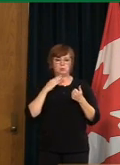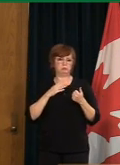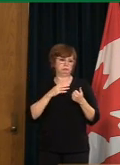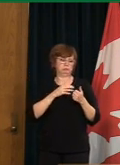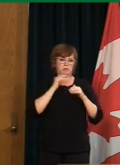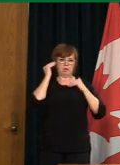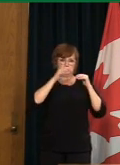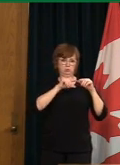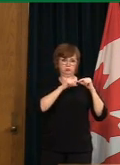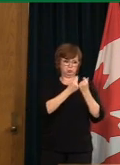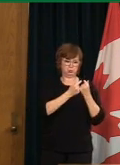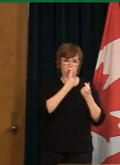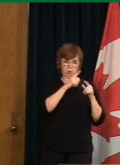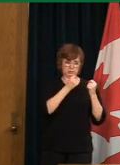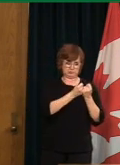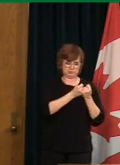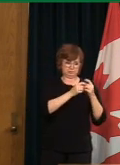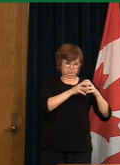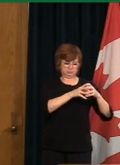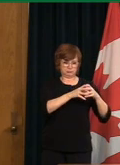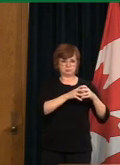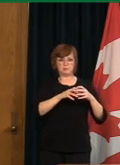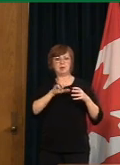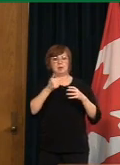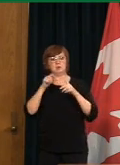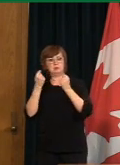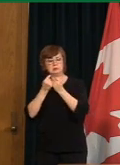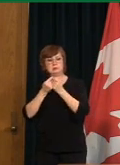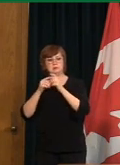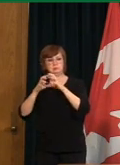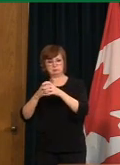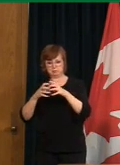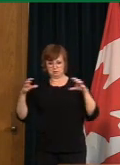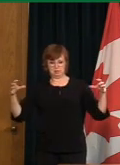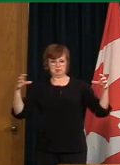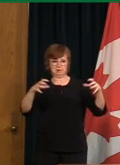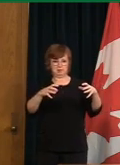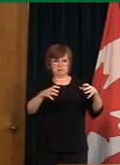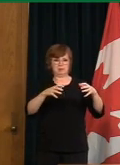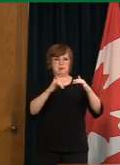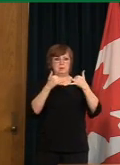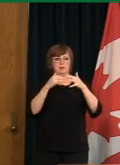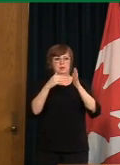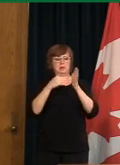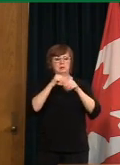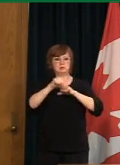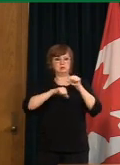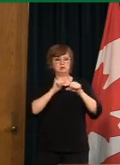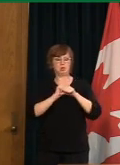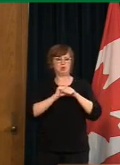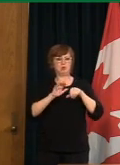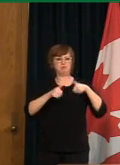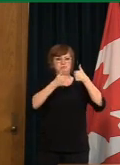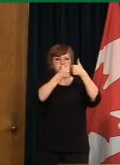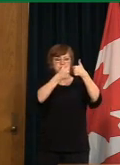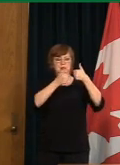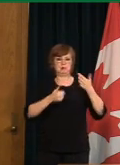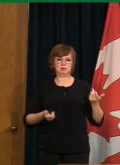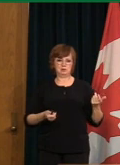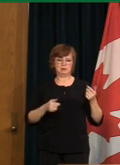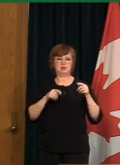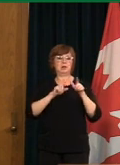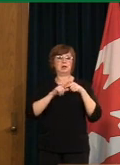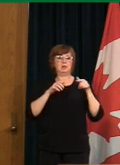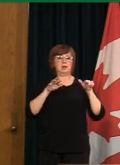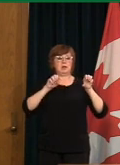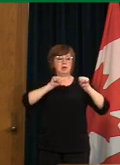playing, if there was a cluster, it would go back to households, it would go back to workplaces where people who played on a sports team